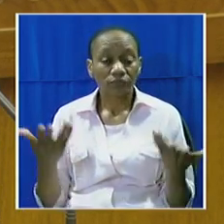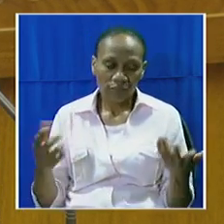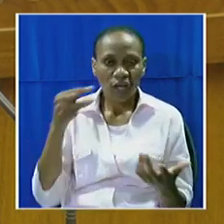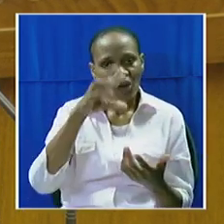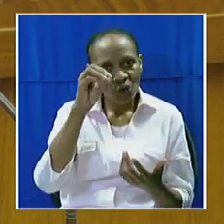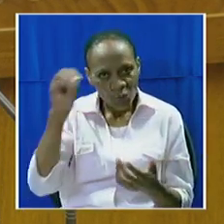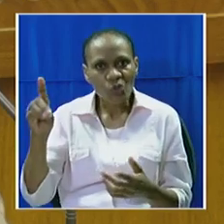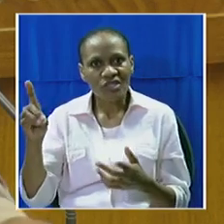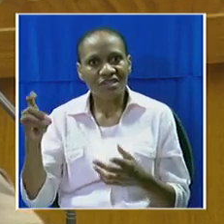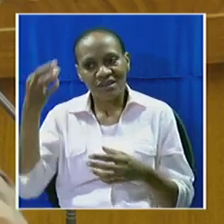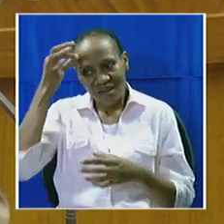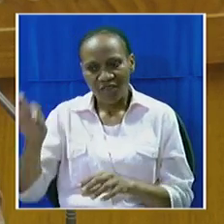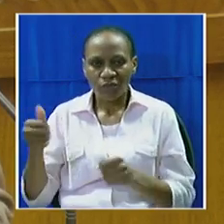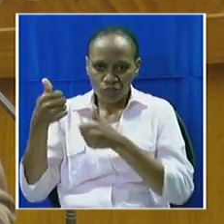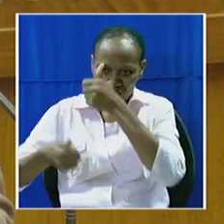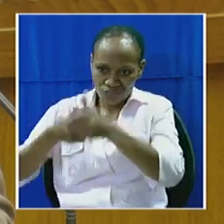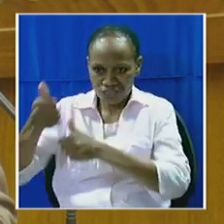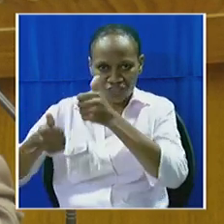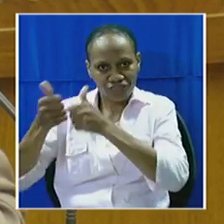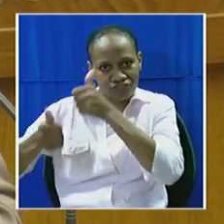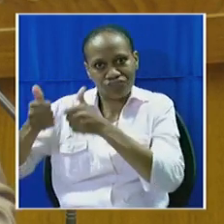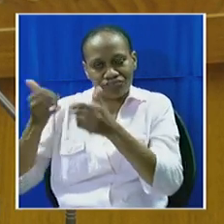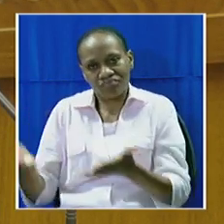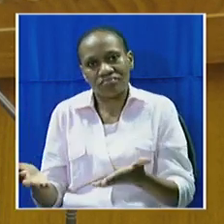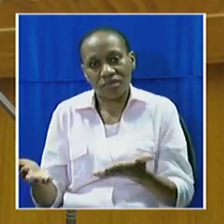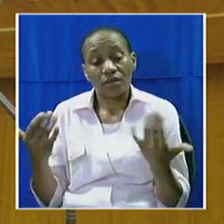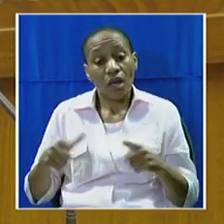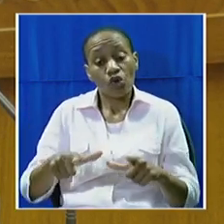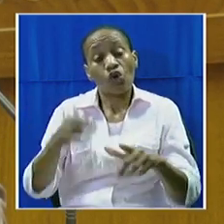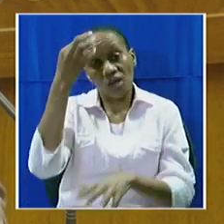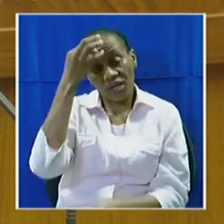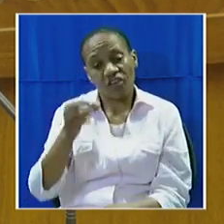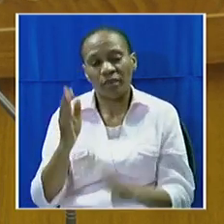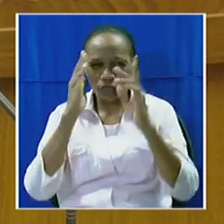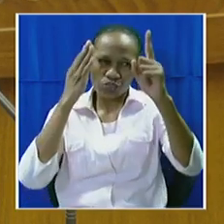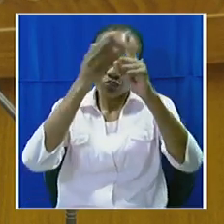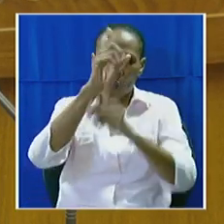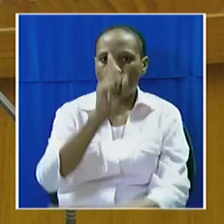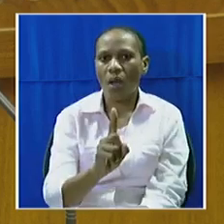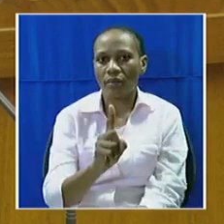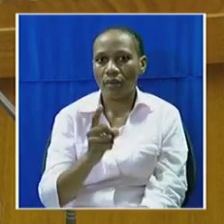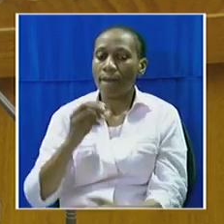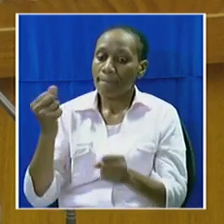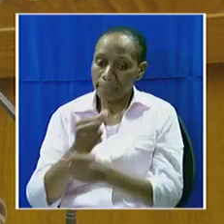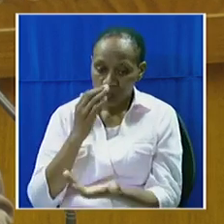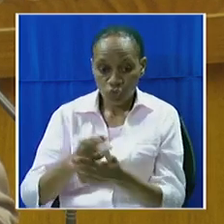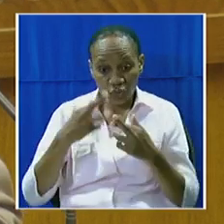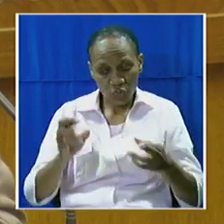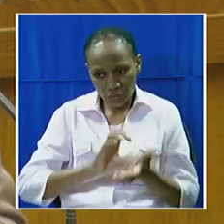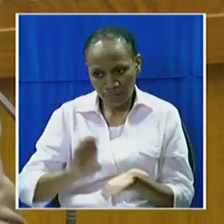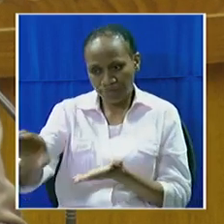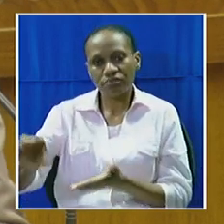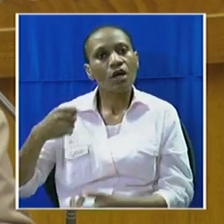action. There is only one goal for local government, and that is to equip municipalities with the capacity